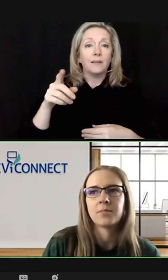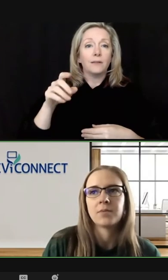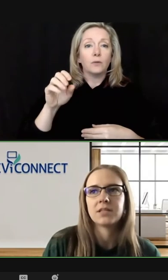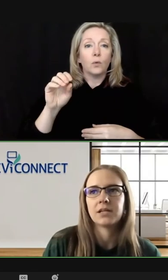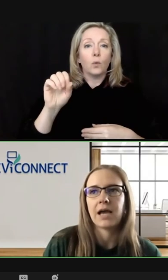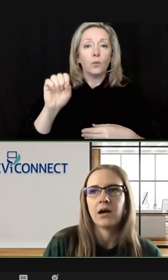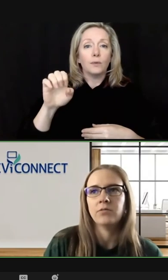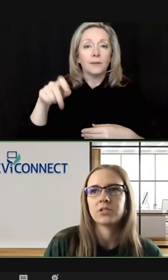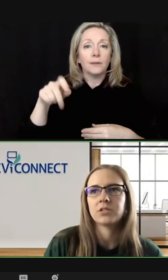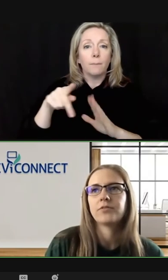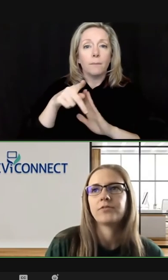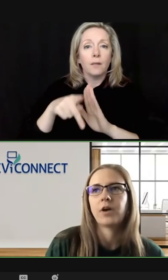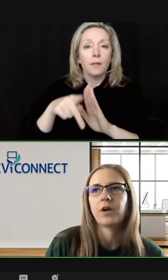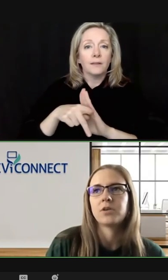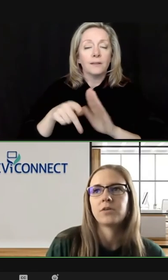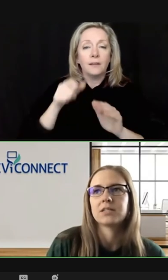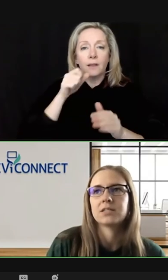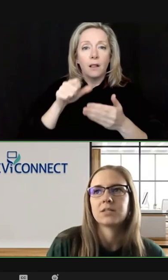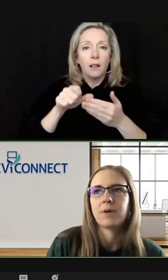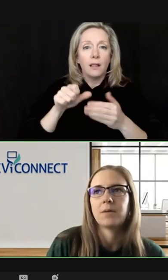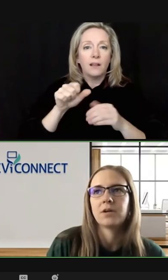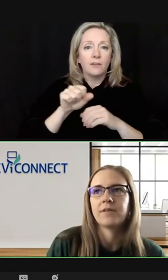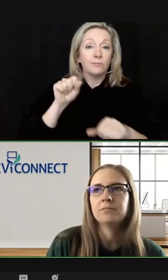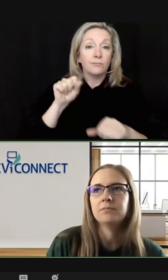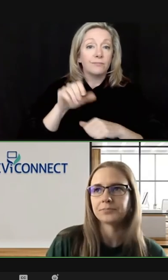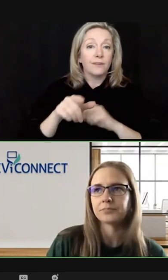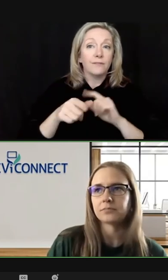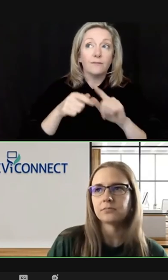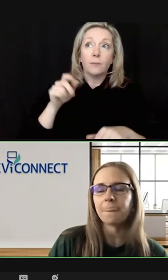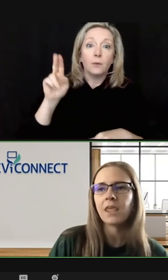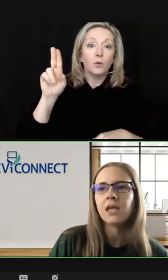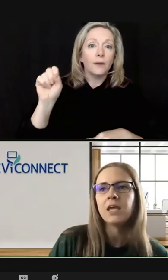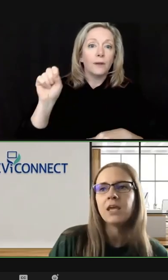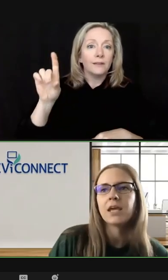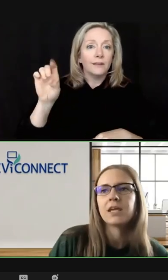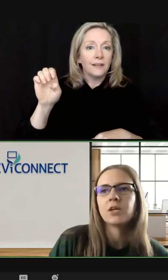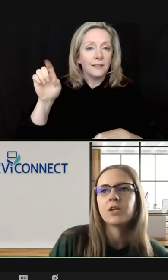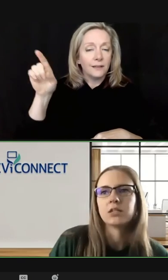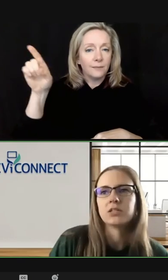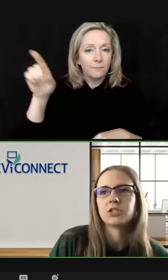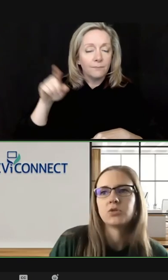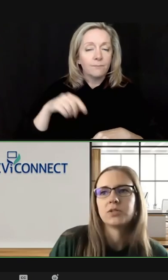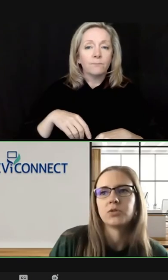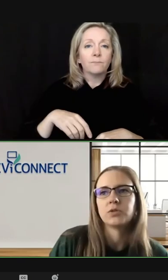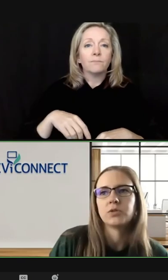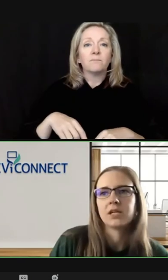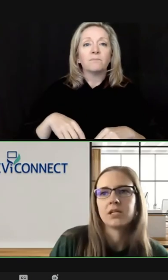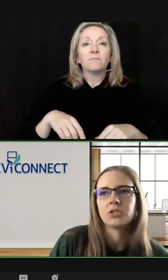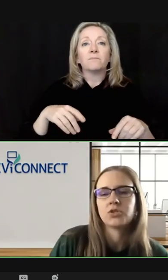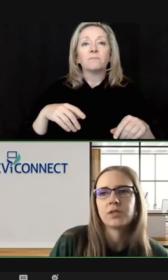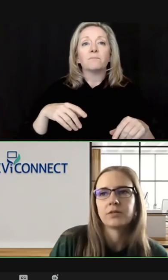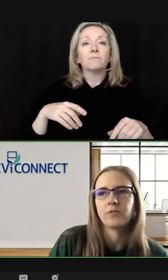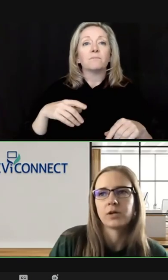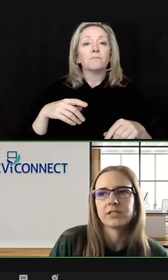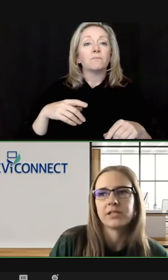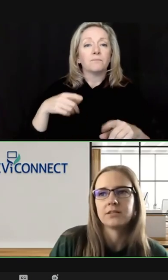was sent out from the United States Department of Ed in regards to a student